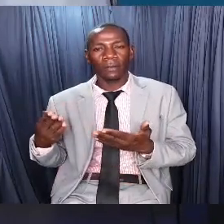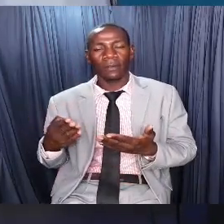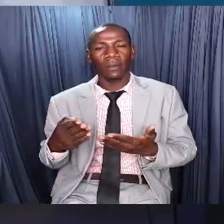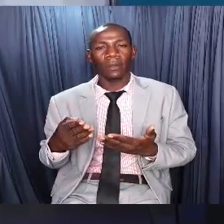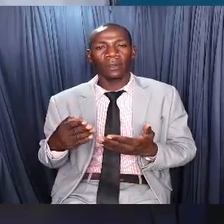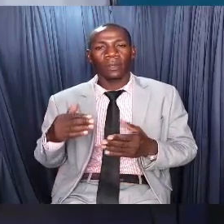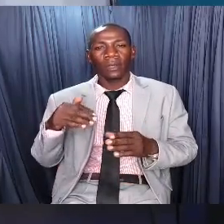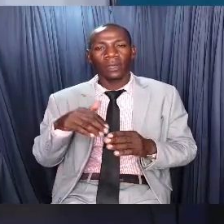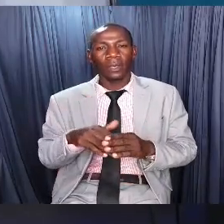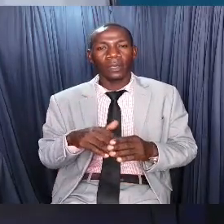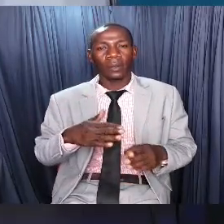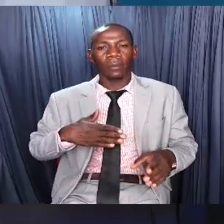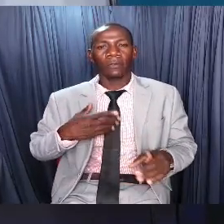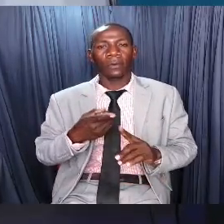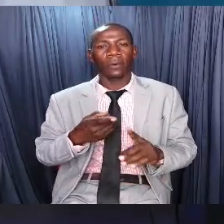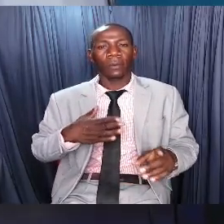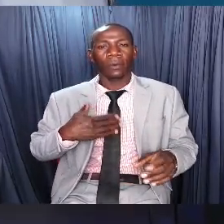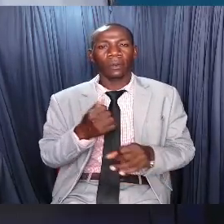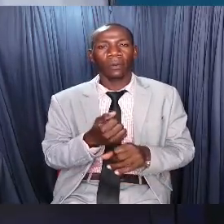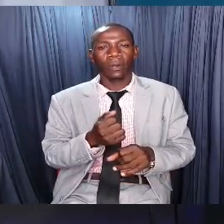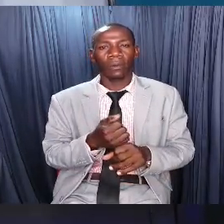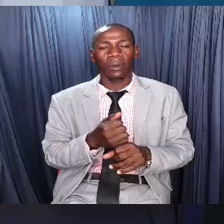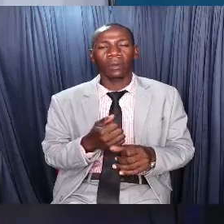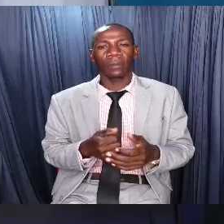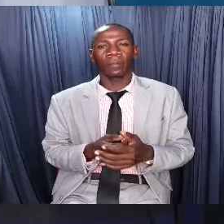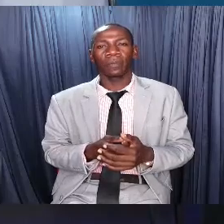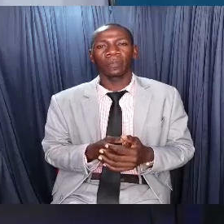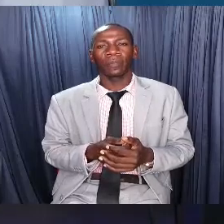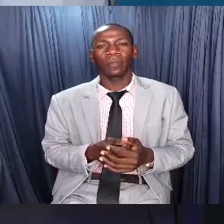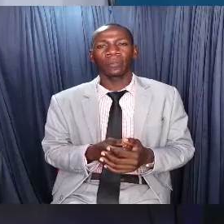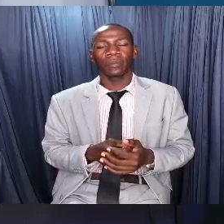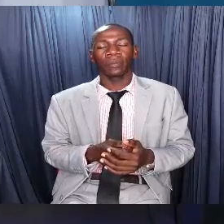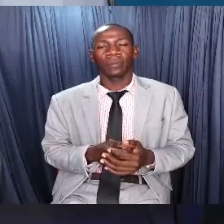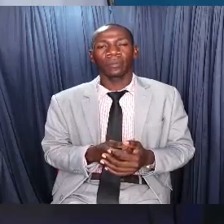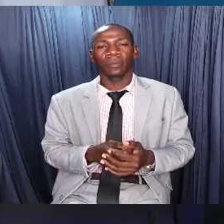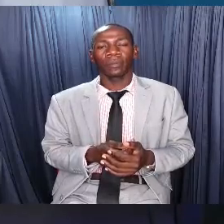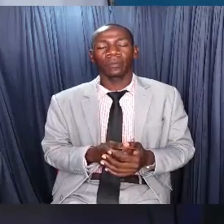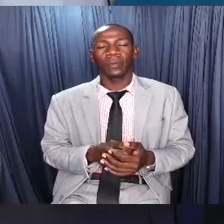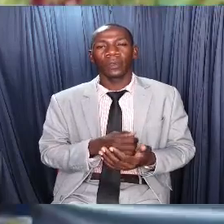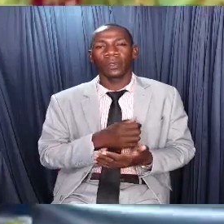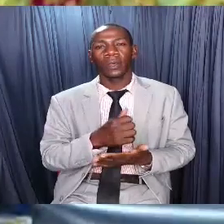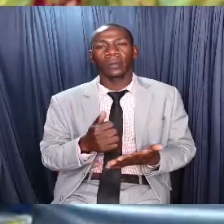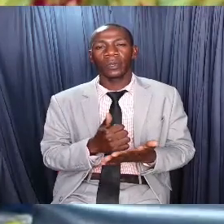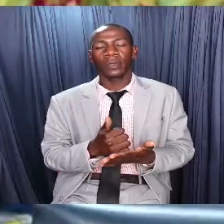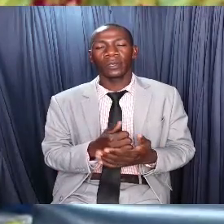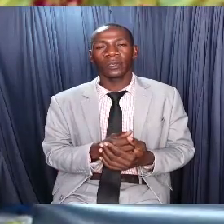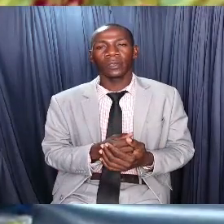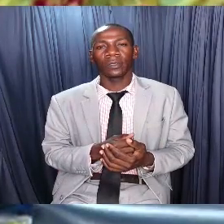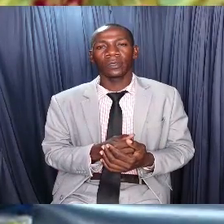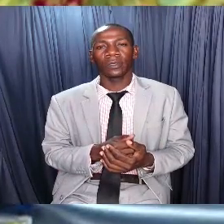tithe. Katika mapato yangu yote. Out of all of my income. Really. Bwana Yesu asifiwe sana.